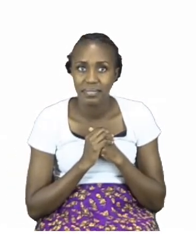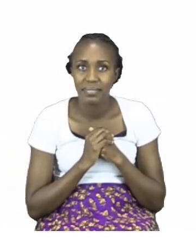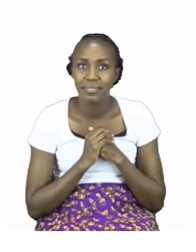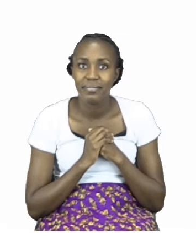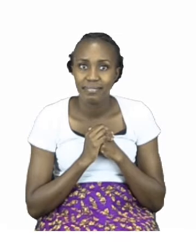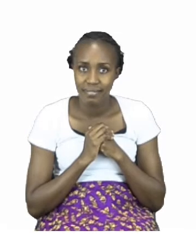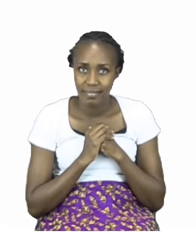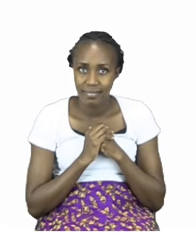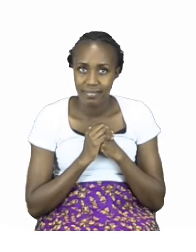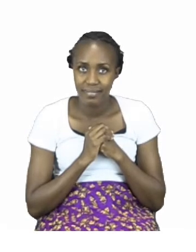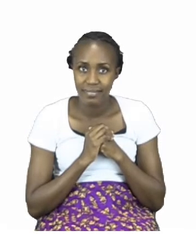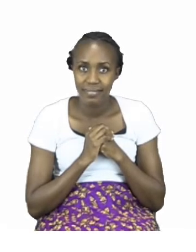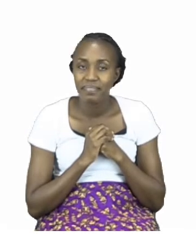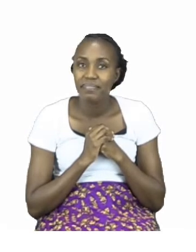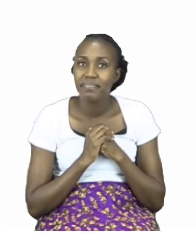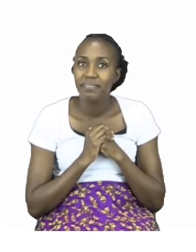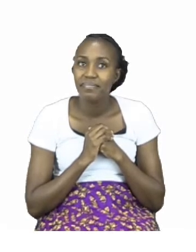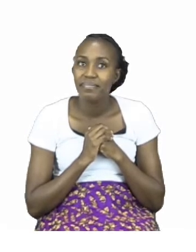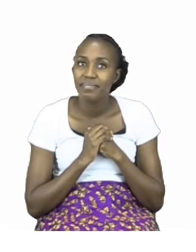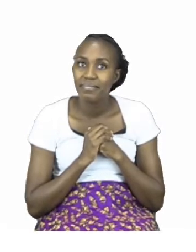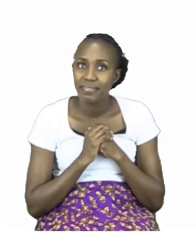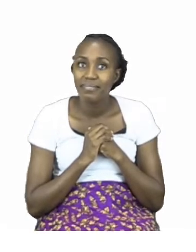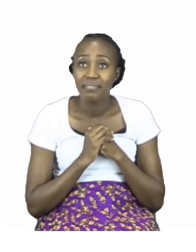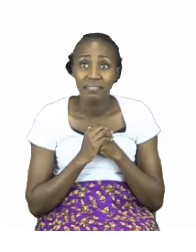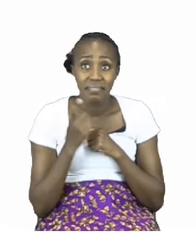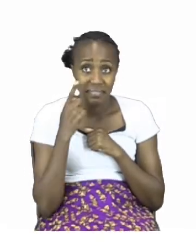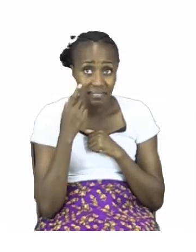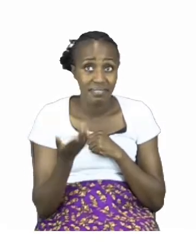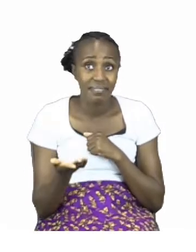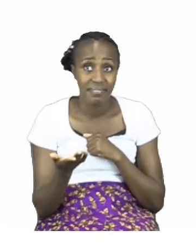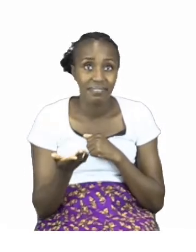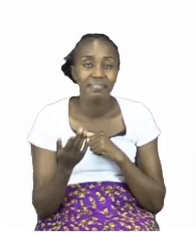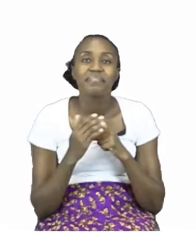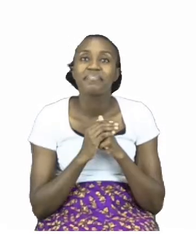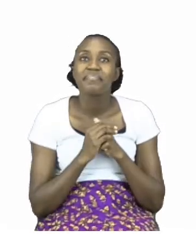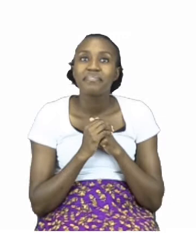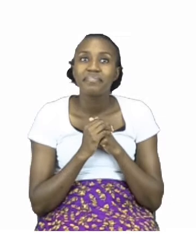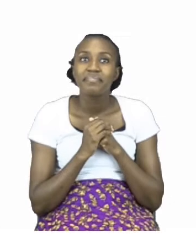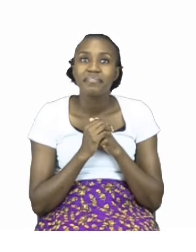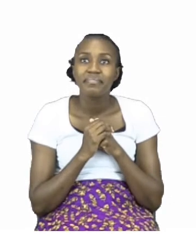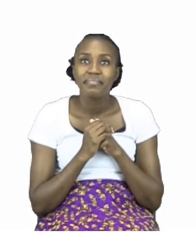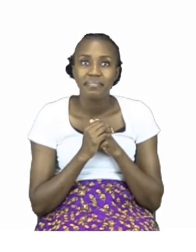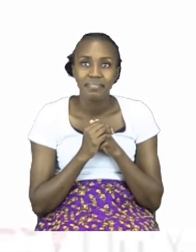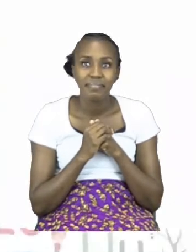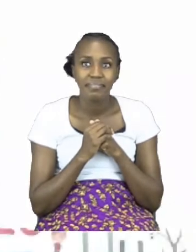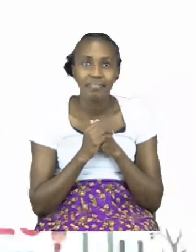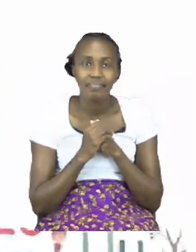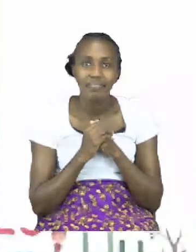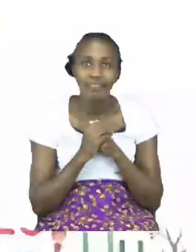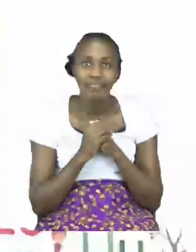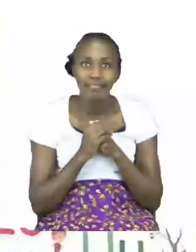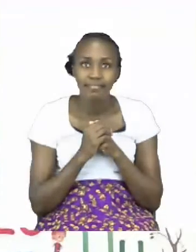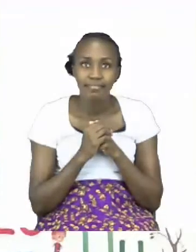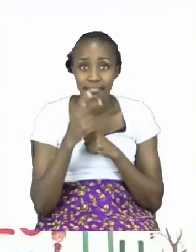to small. So let's try and do the first ones together. Let's take a look at the board. Now,